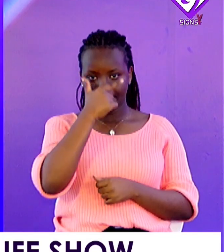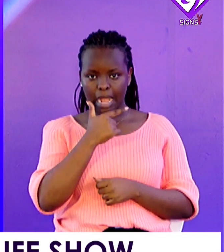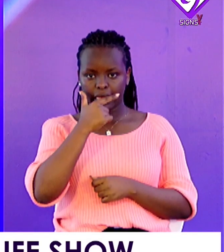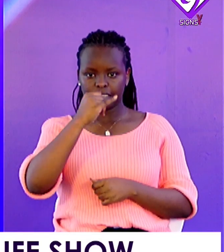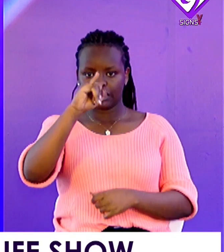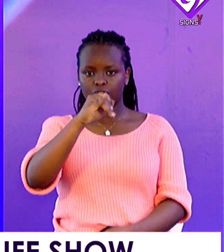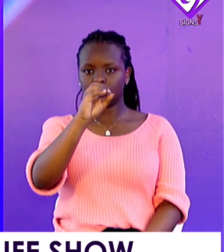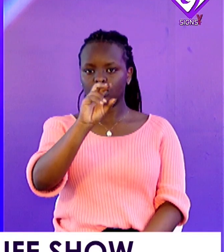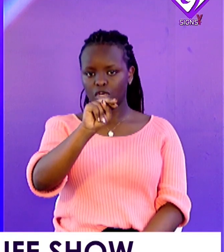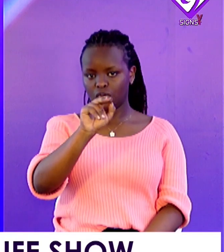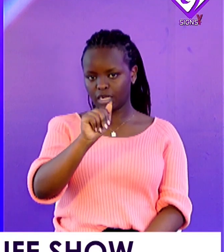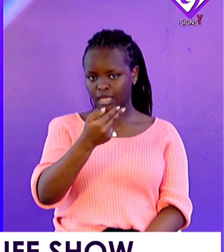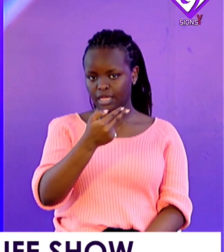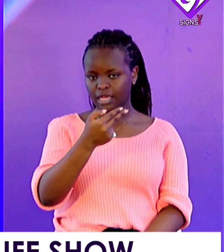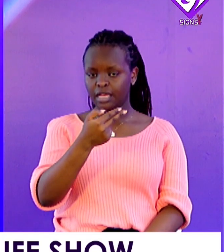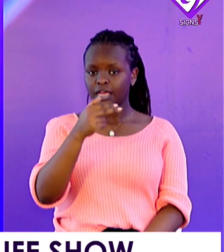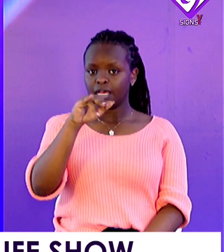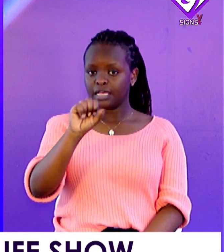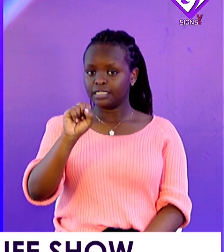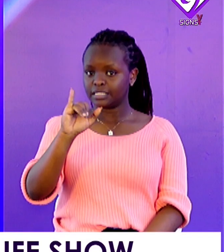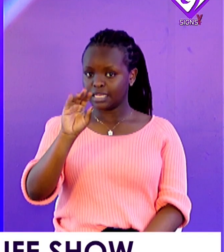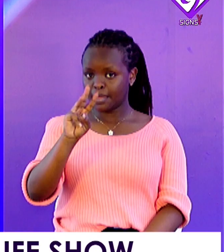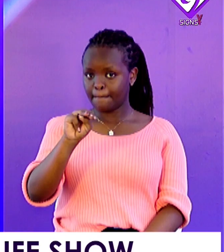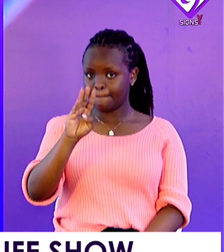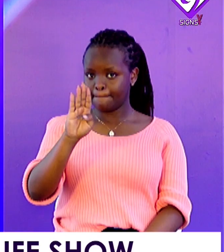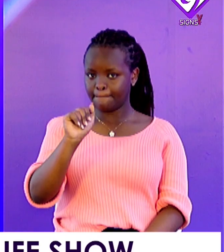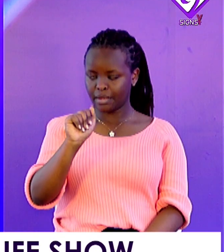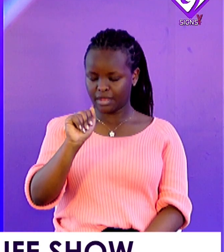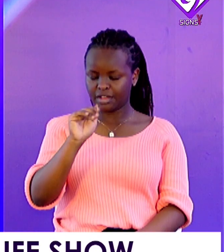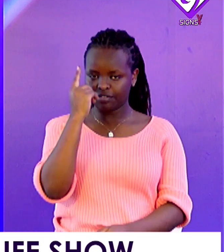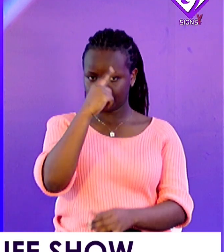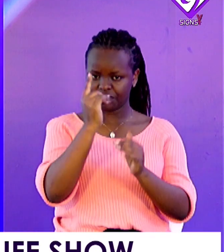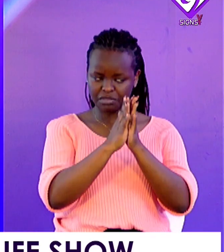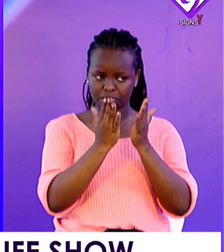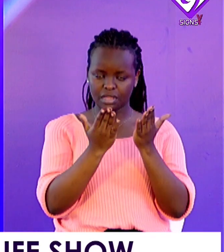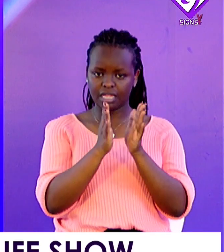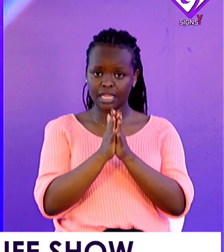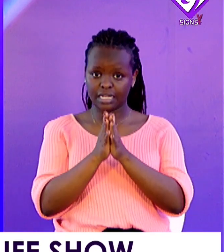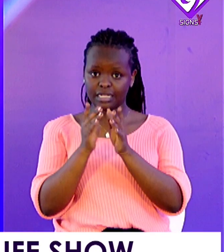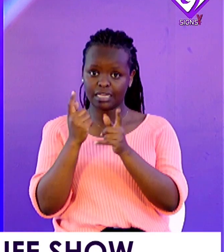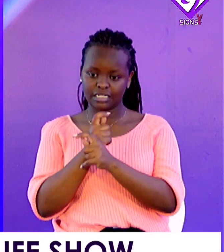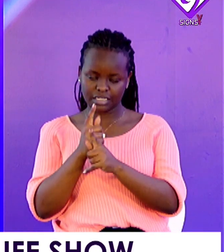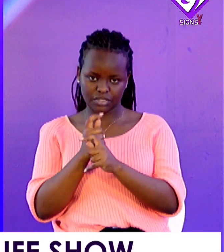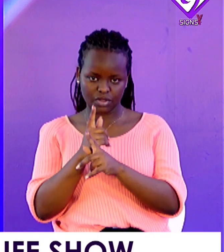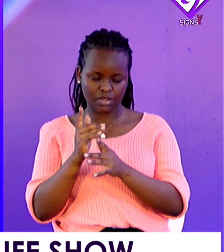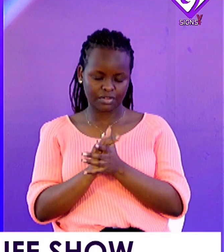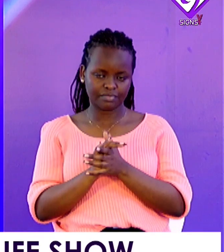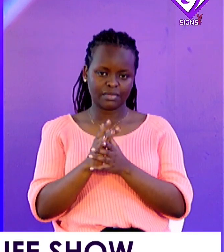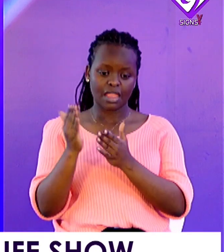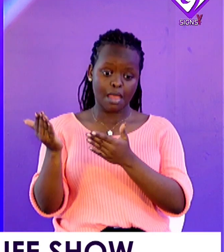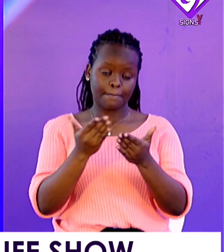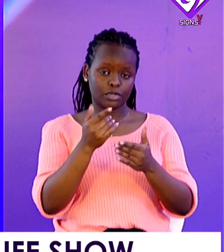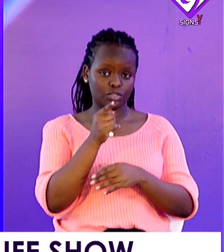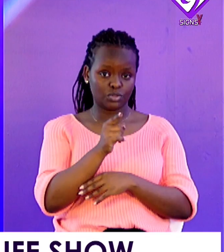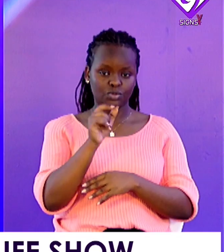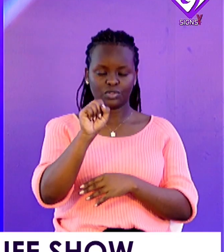Jonas Simba, Facebook and TikTok. Sharing energy is our thing here. And I brought you Sarah Mburu.